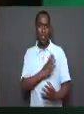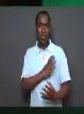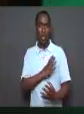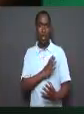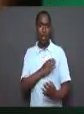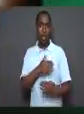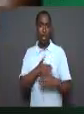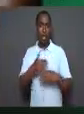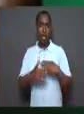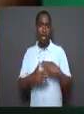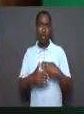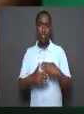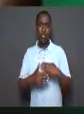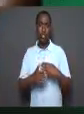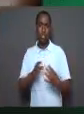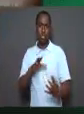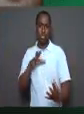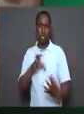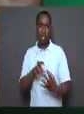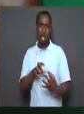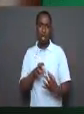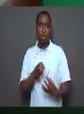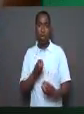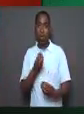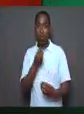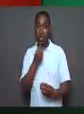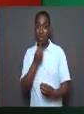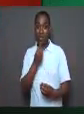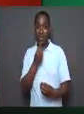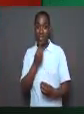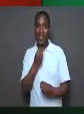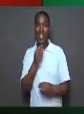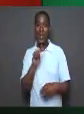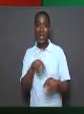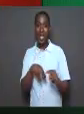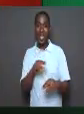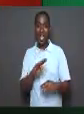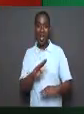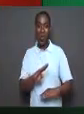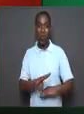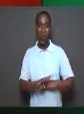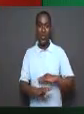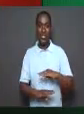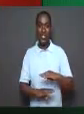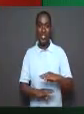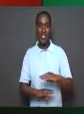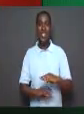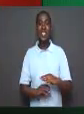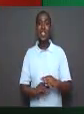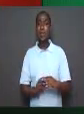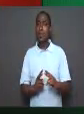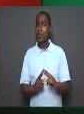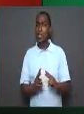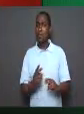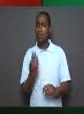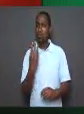mix the food. This mechanical process helps to effectively